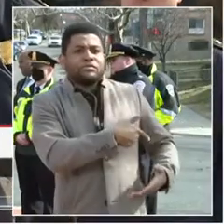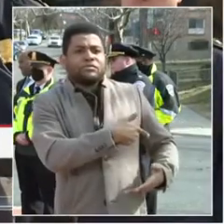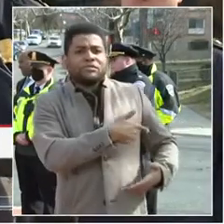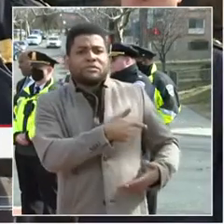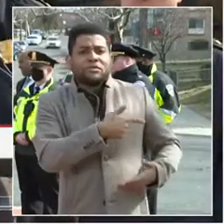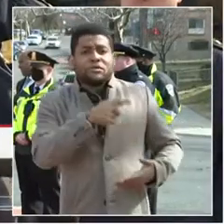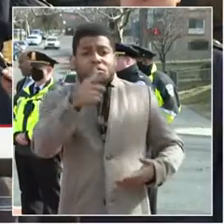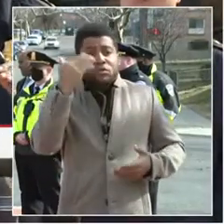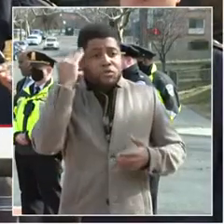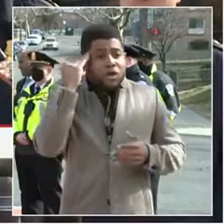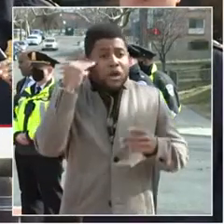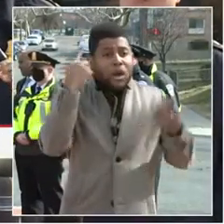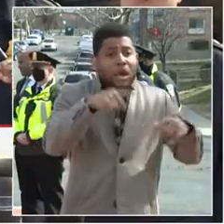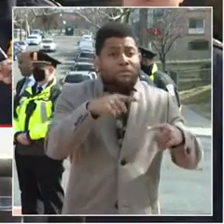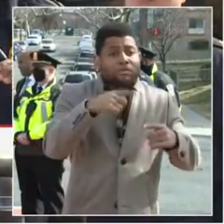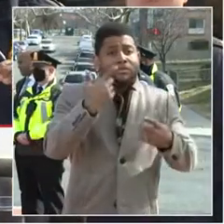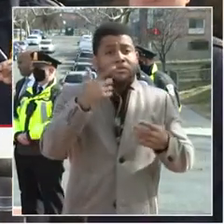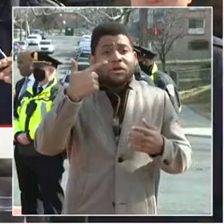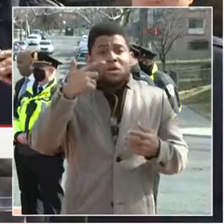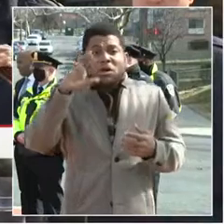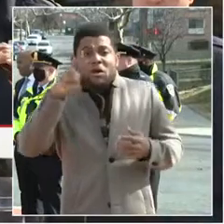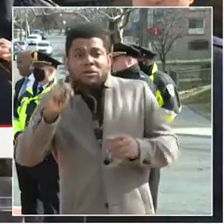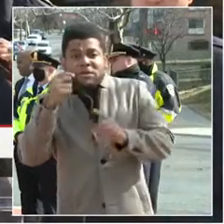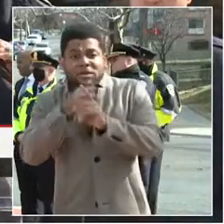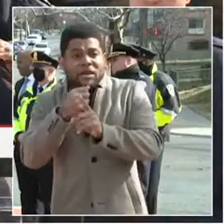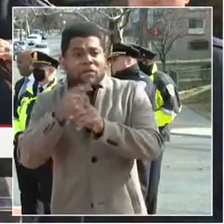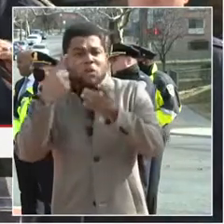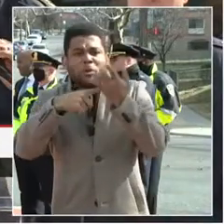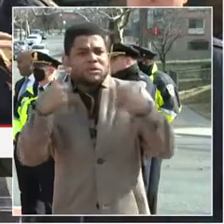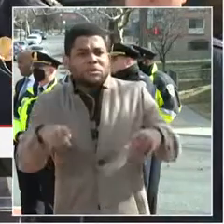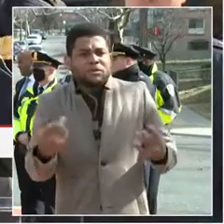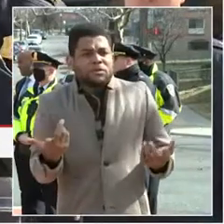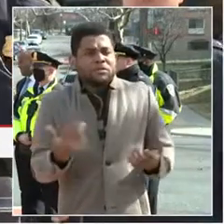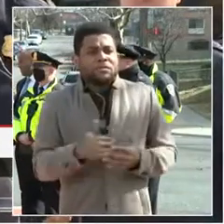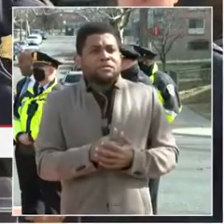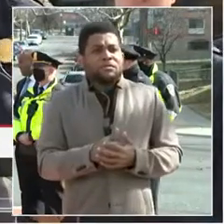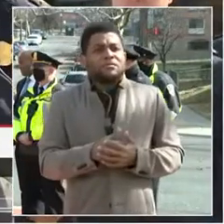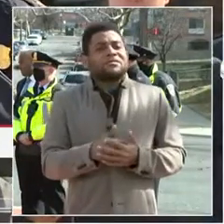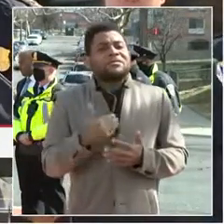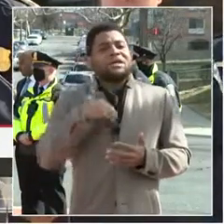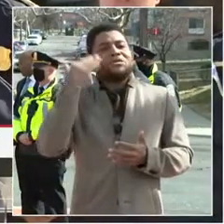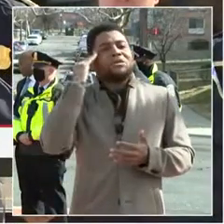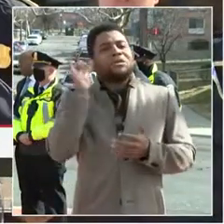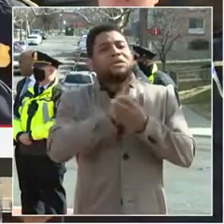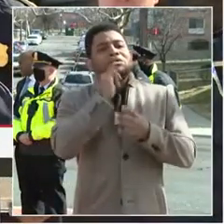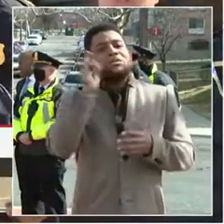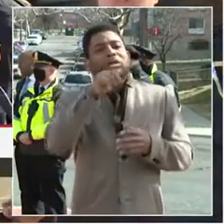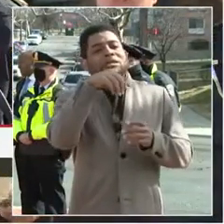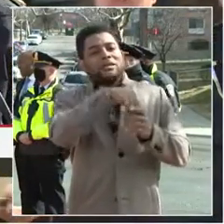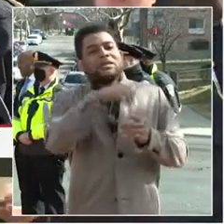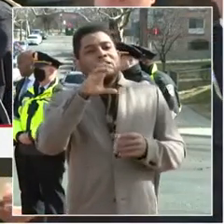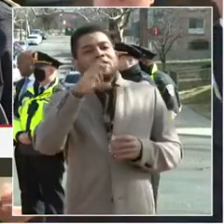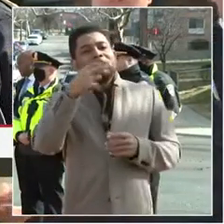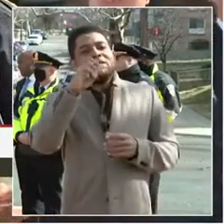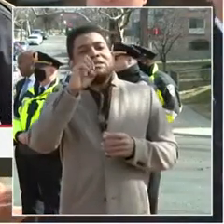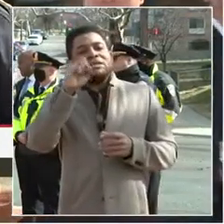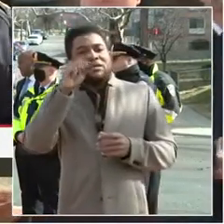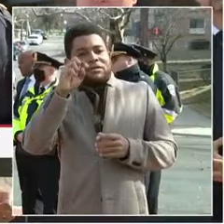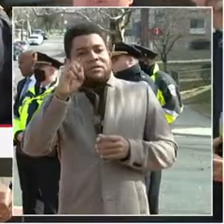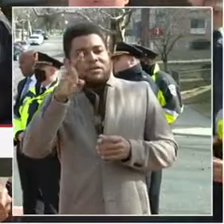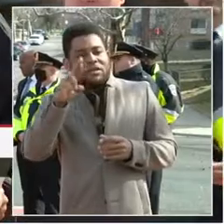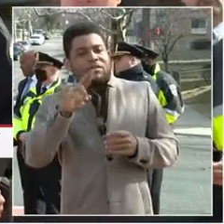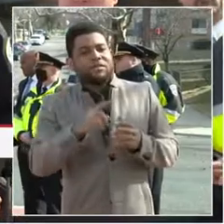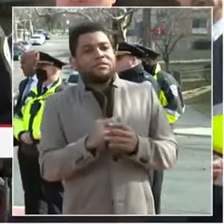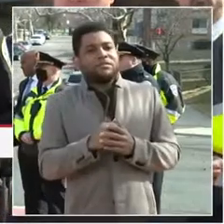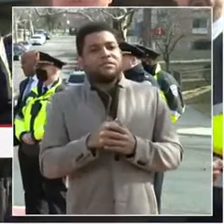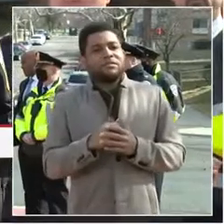Yeah, thank you for that question. What happened to the gun? Yeah, that was on Chester Street, I believe it was. We're working that case, and we have not brought it to closure yet,